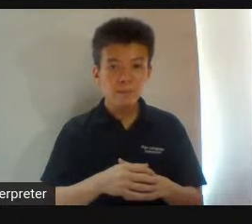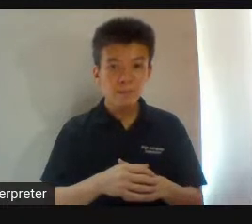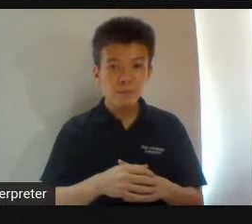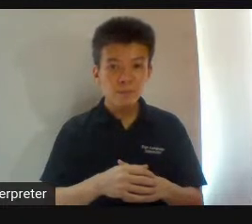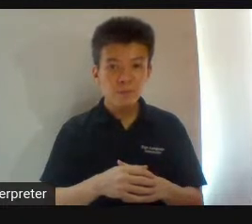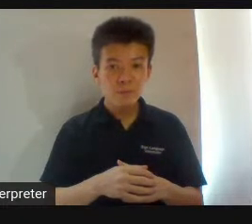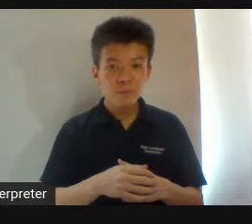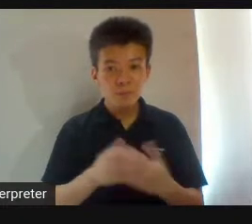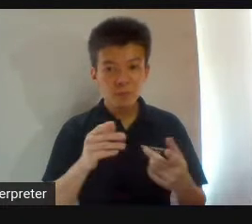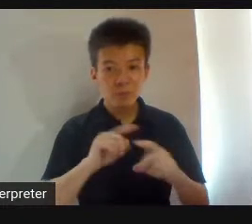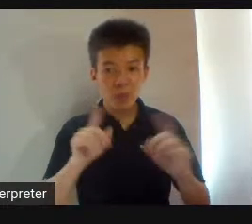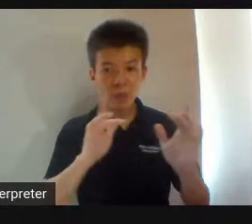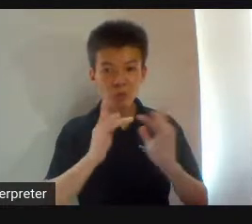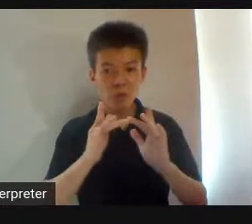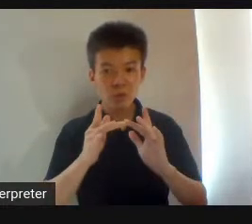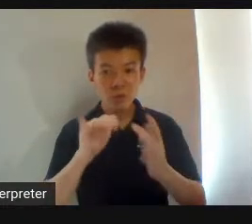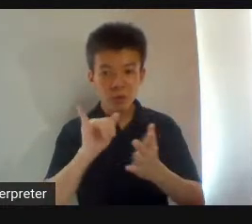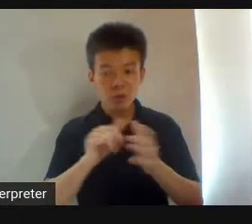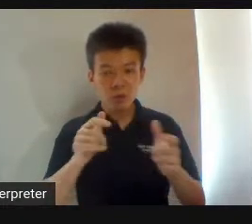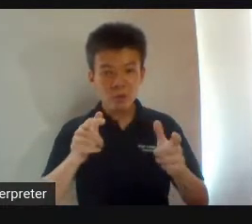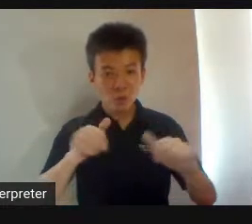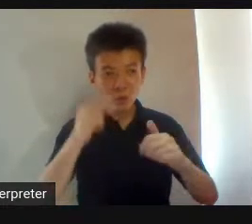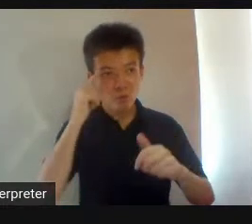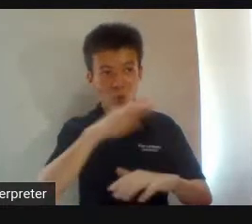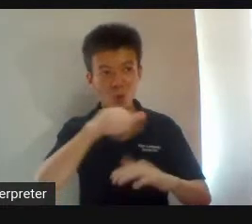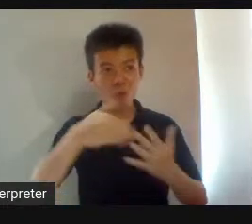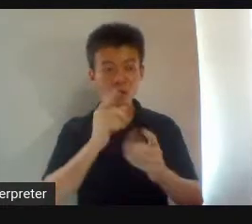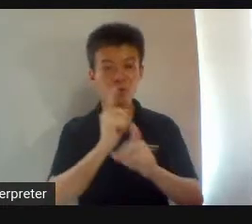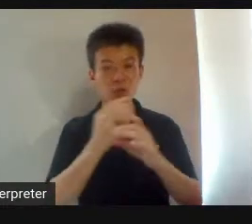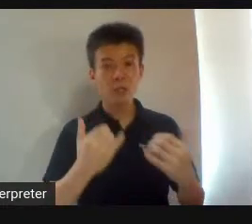but virtually, right? It's a challenge for all of us right now.